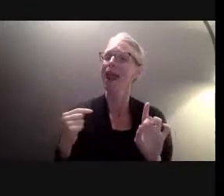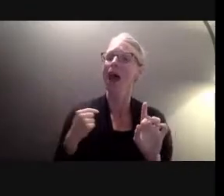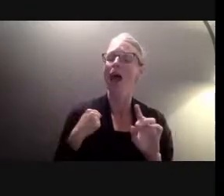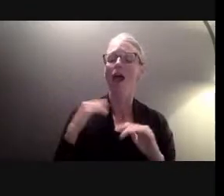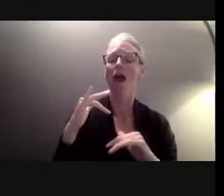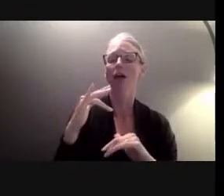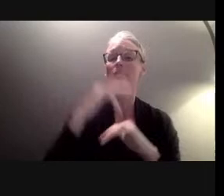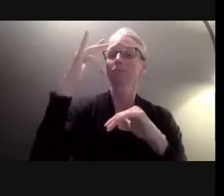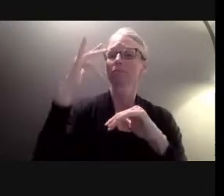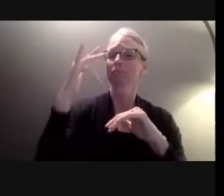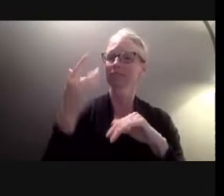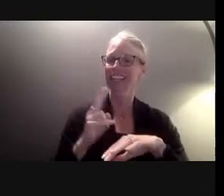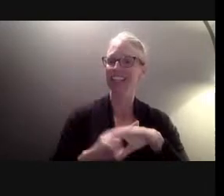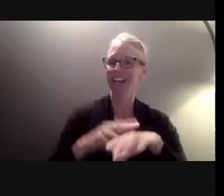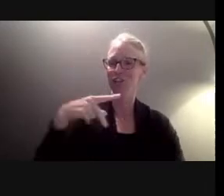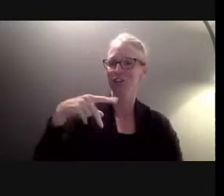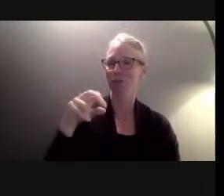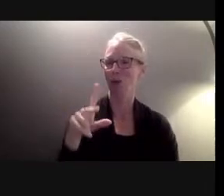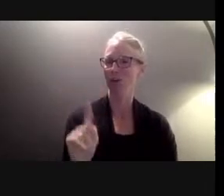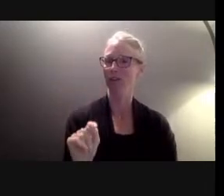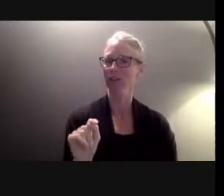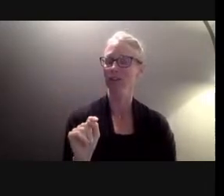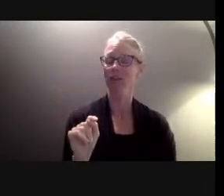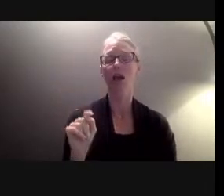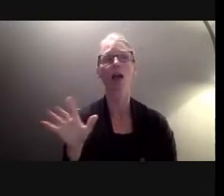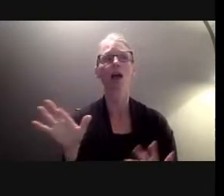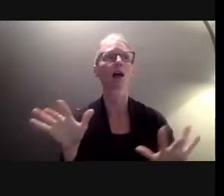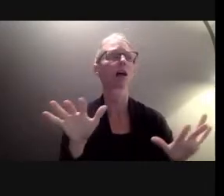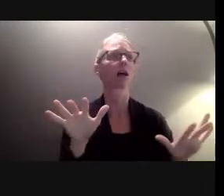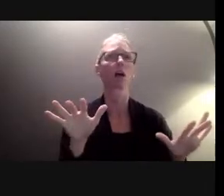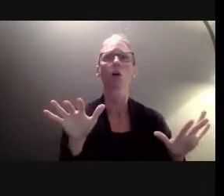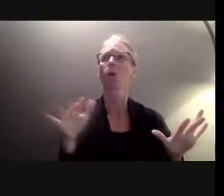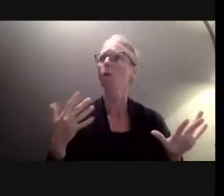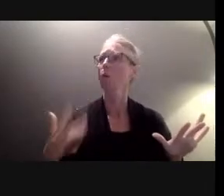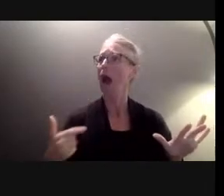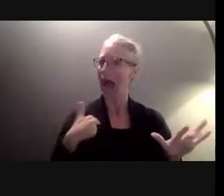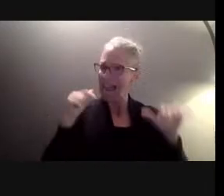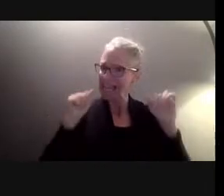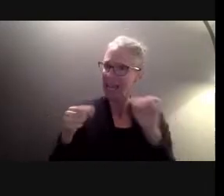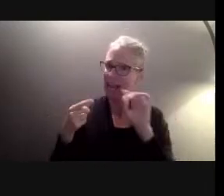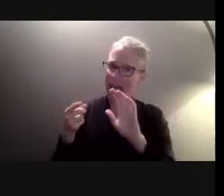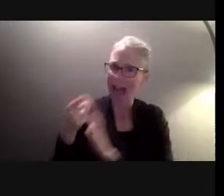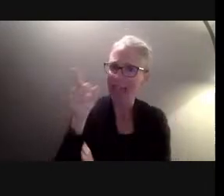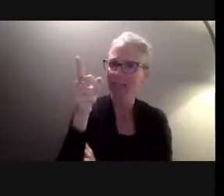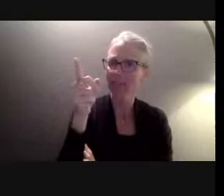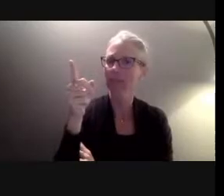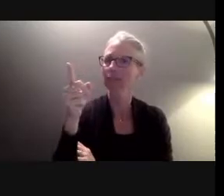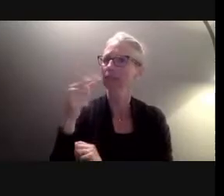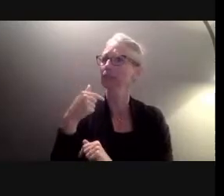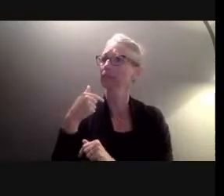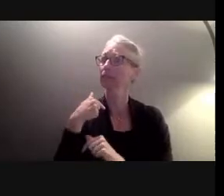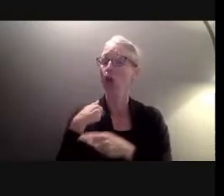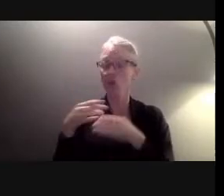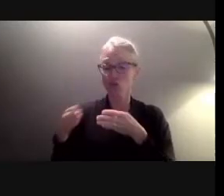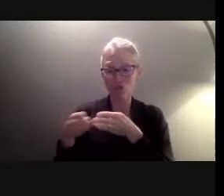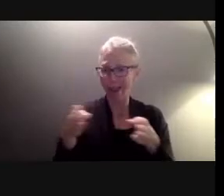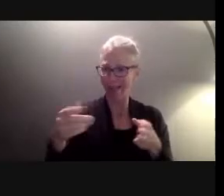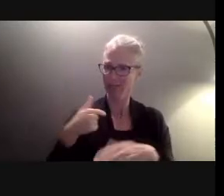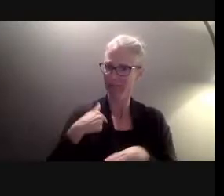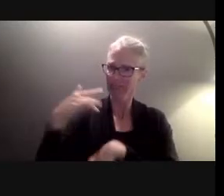the US, and I realized that, oh, I can be a hiker, I can go on a trail, I can